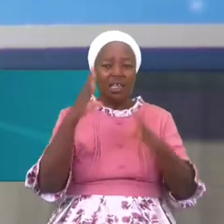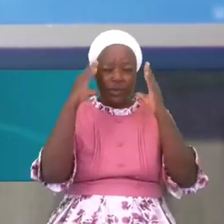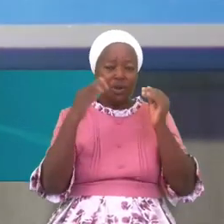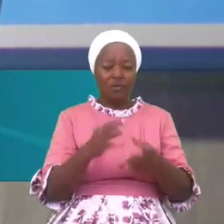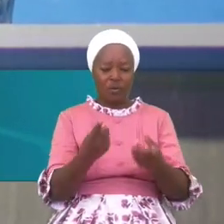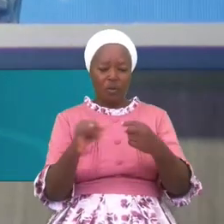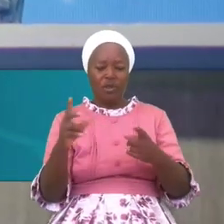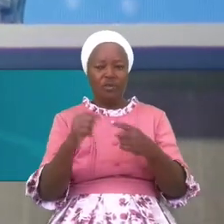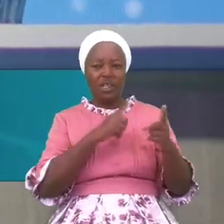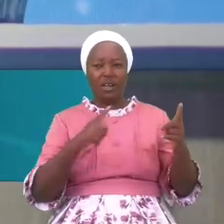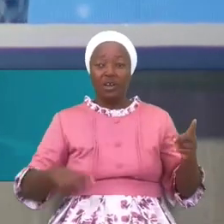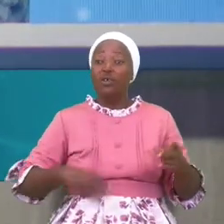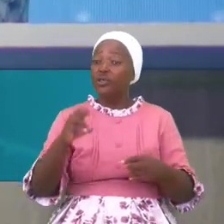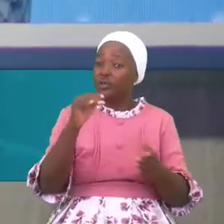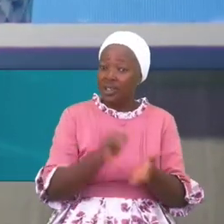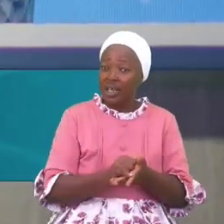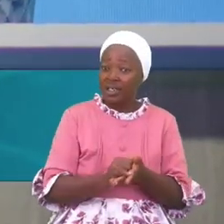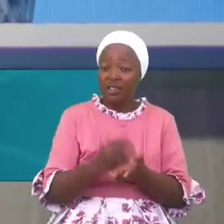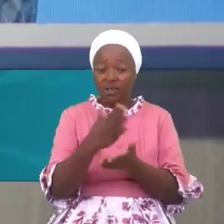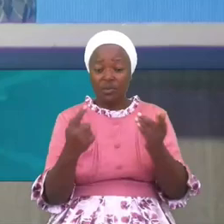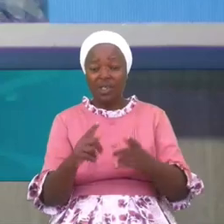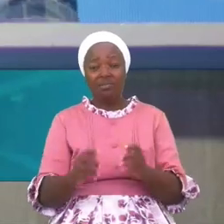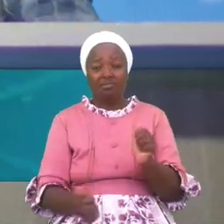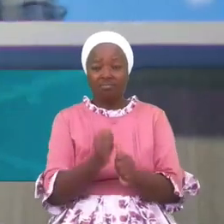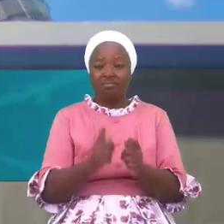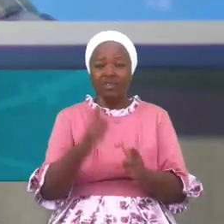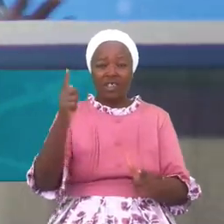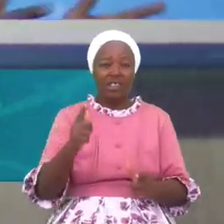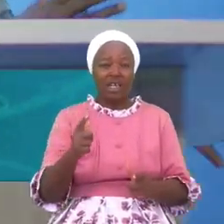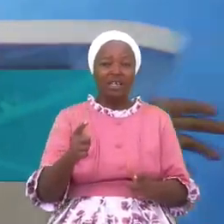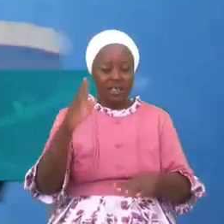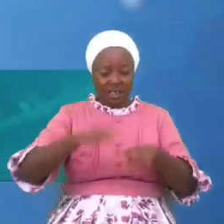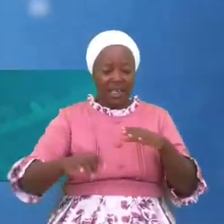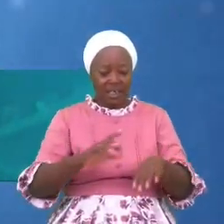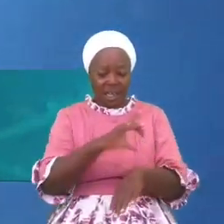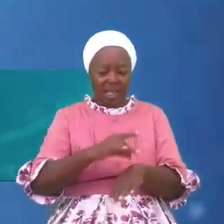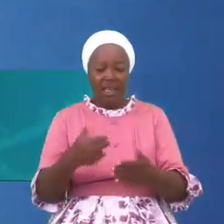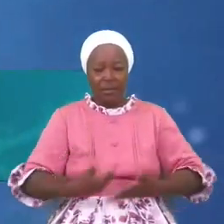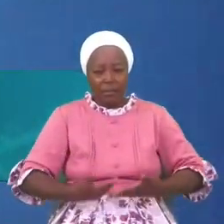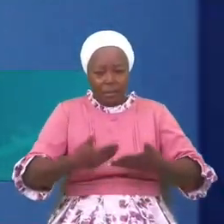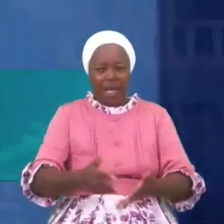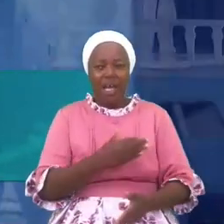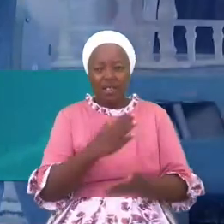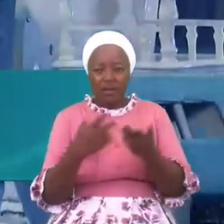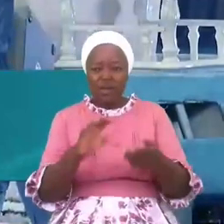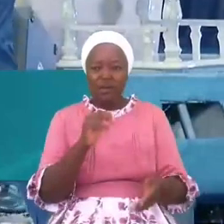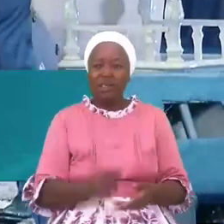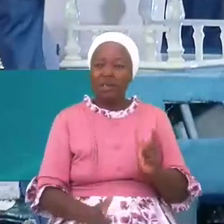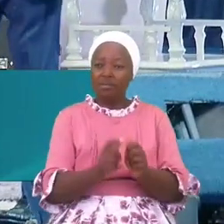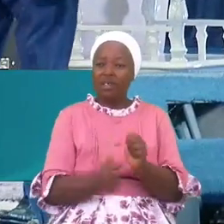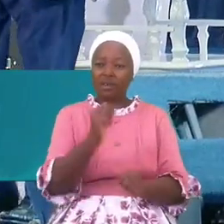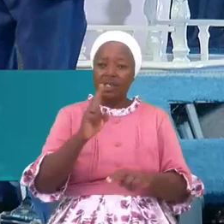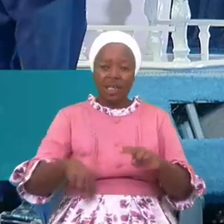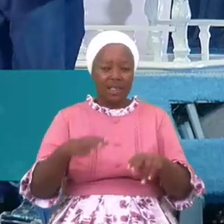than an earthly birth, and something greater than the natural birth, and something greater than your date